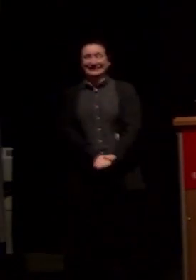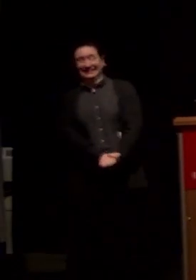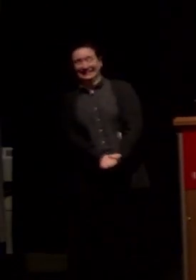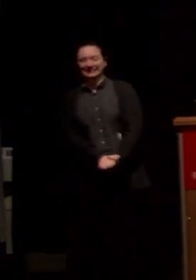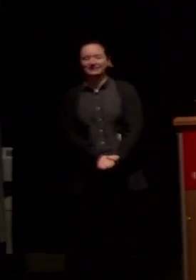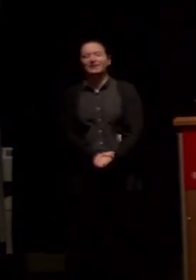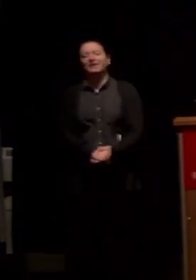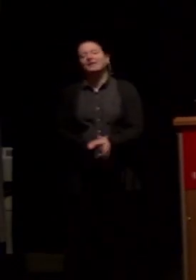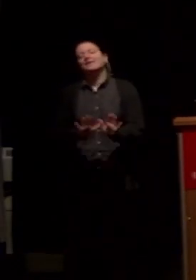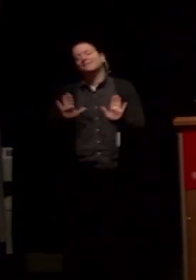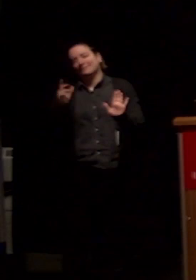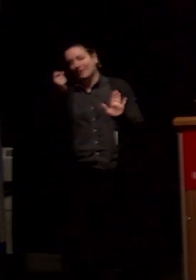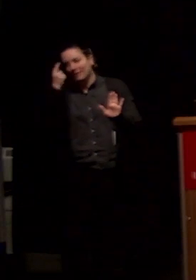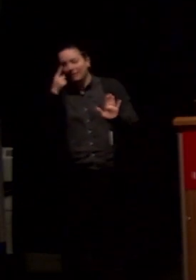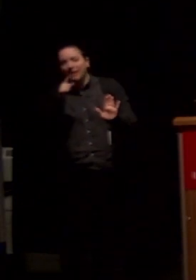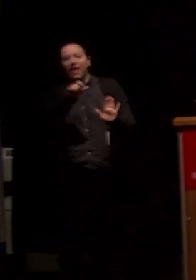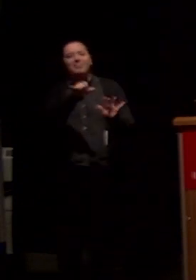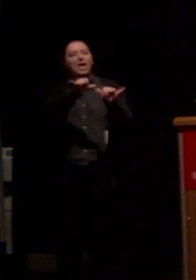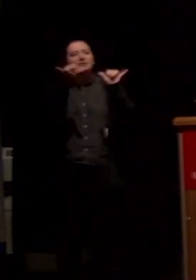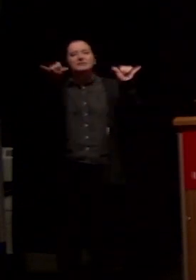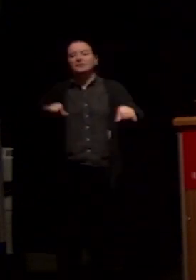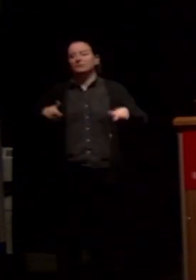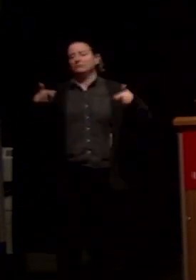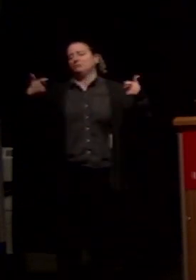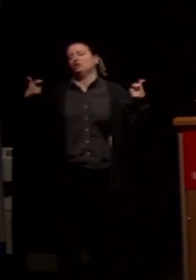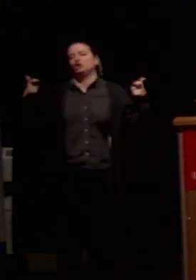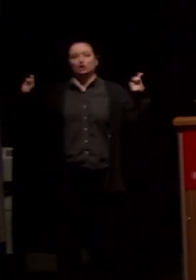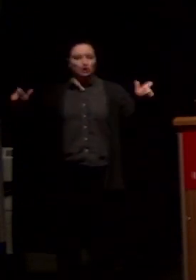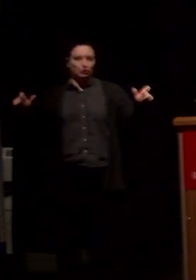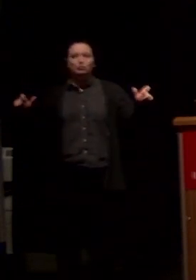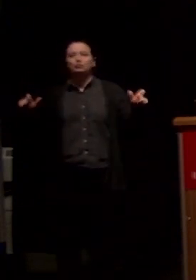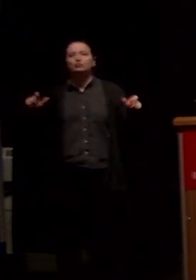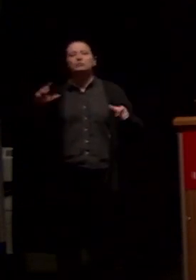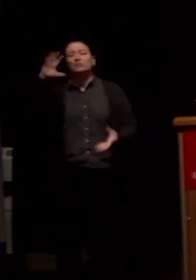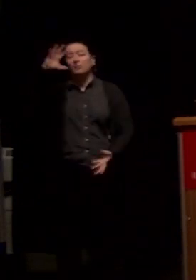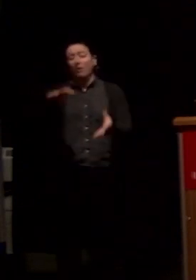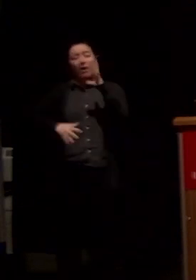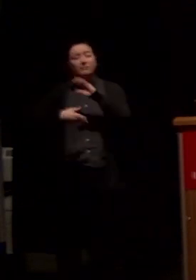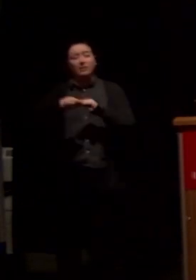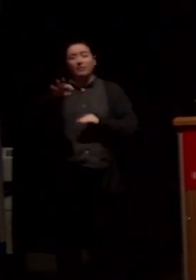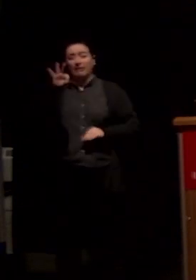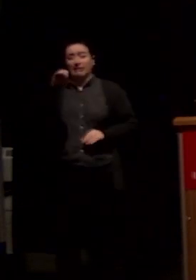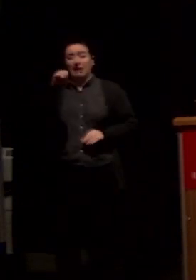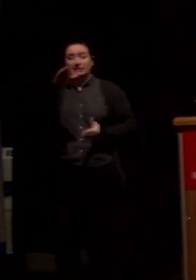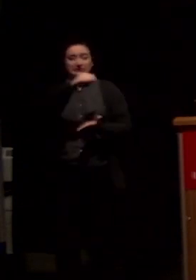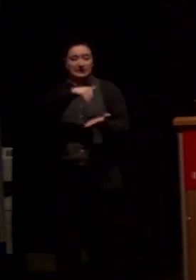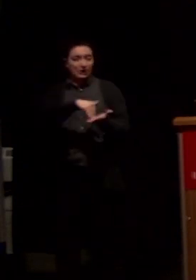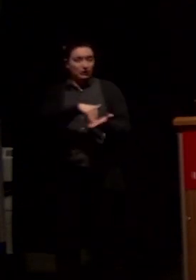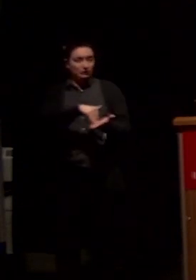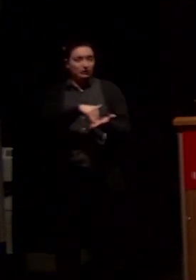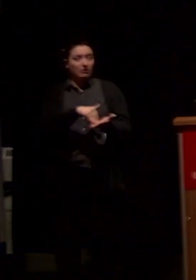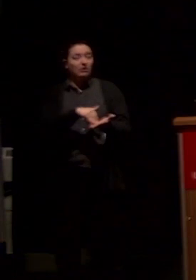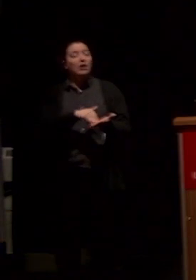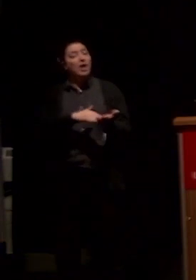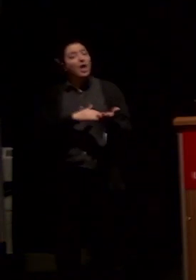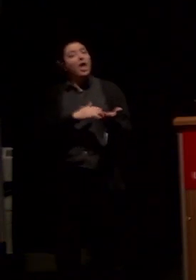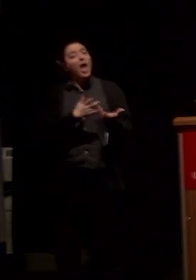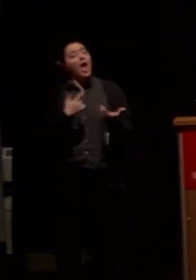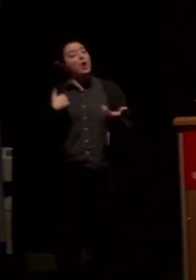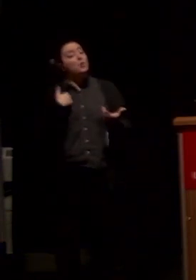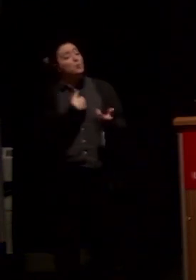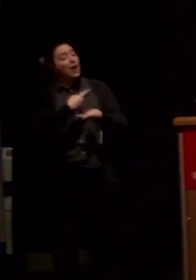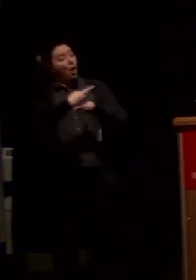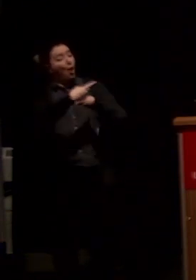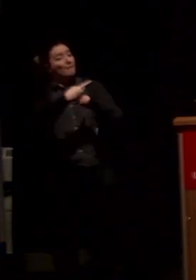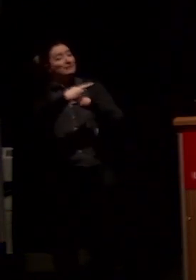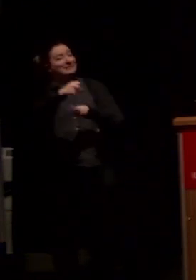big system. I mean, there are 90 workforce centers all over the state. And most of those, although overseen by the state, are actually